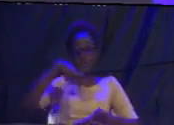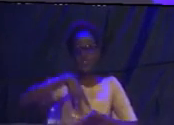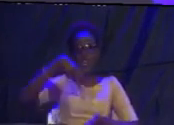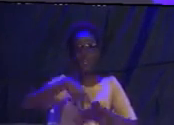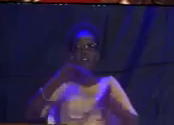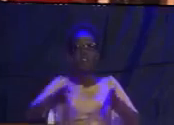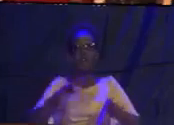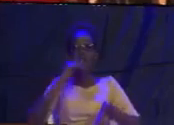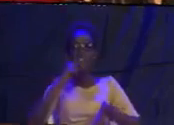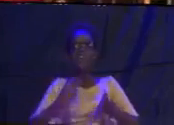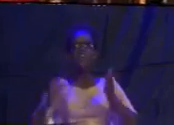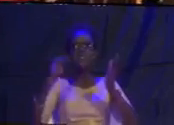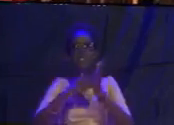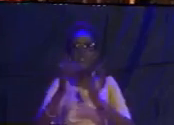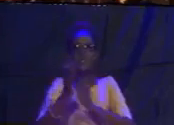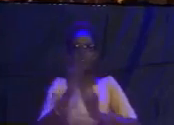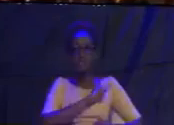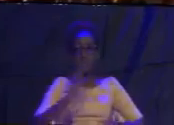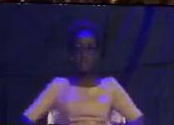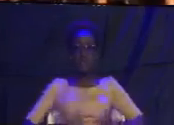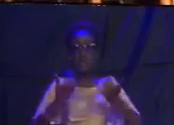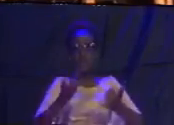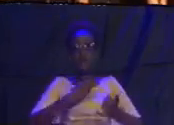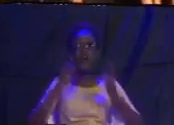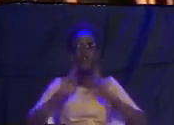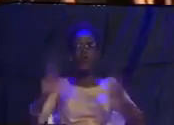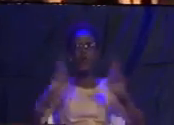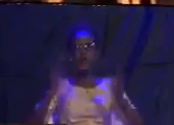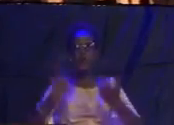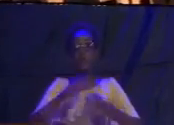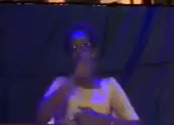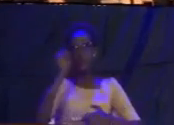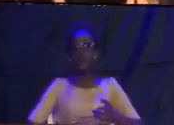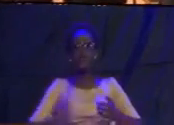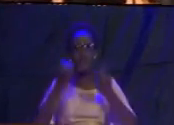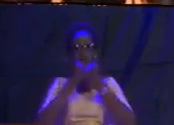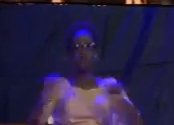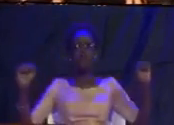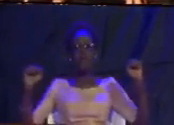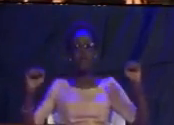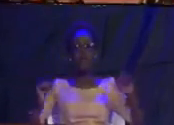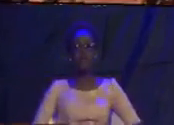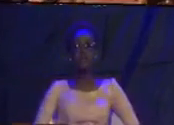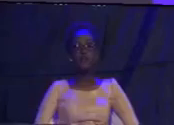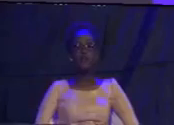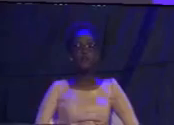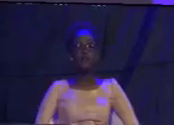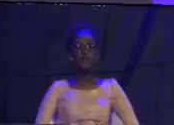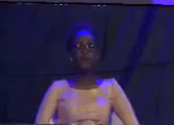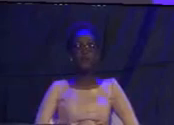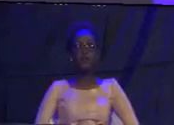by'ejo hazaza. Nevertheless, there is still hope if you look at the example of the nation here where you are right now,